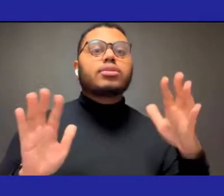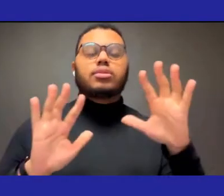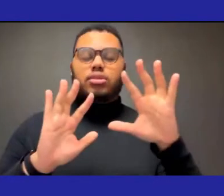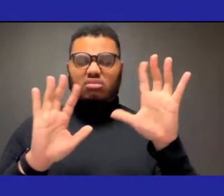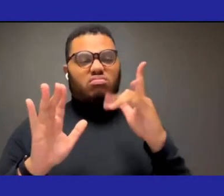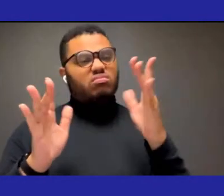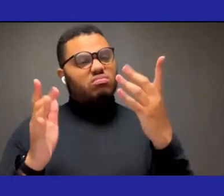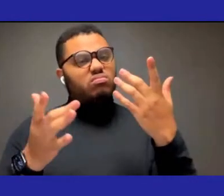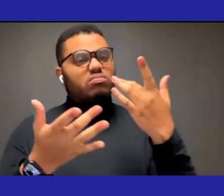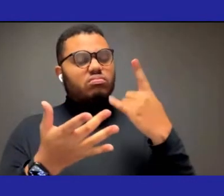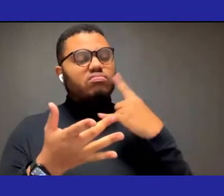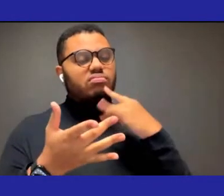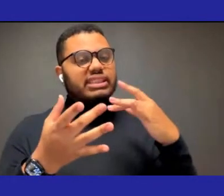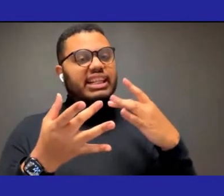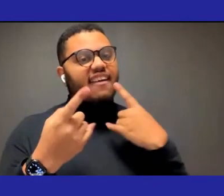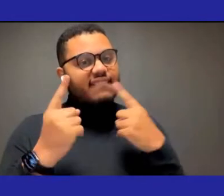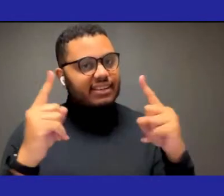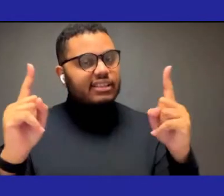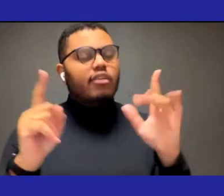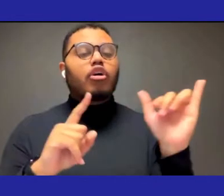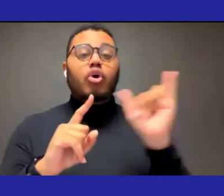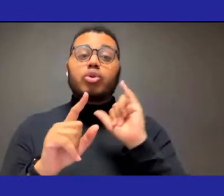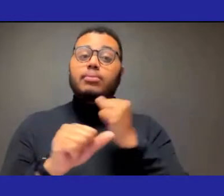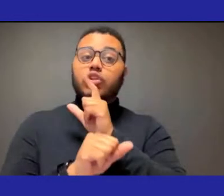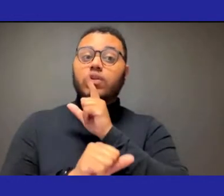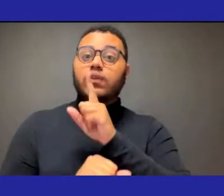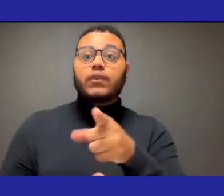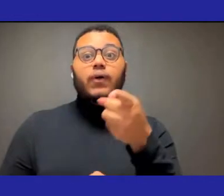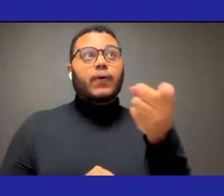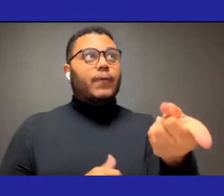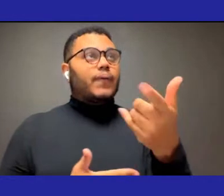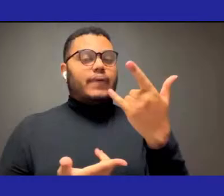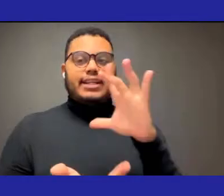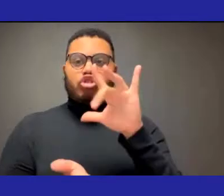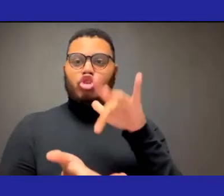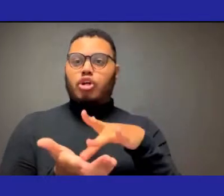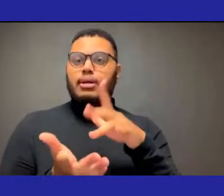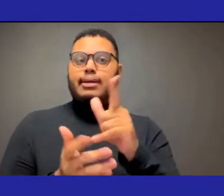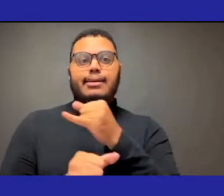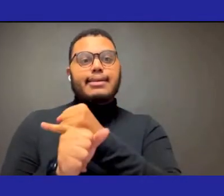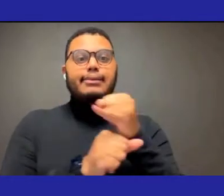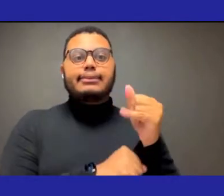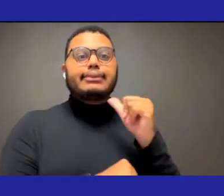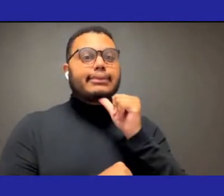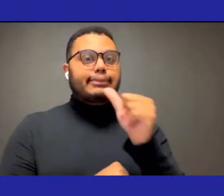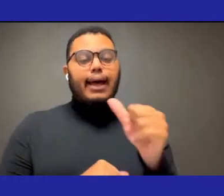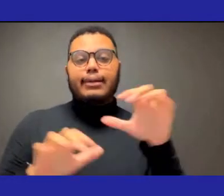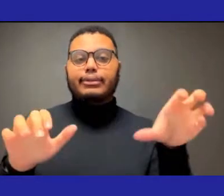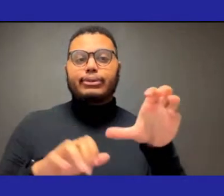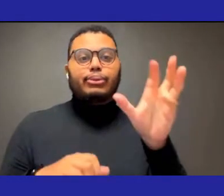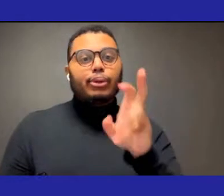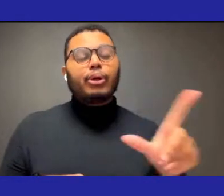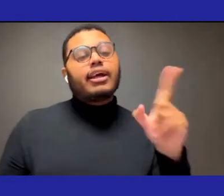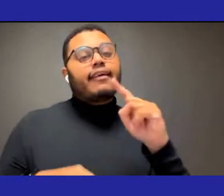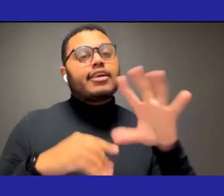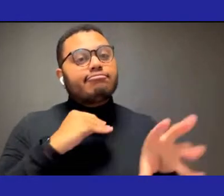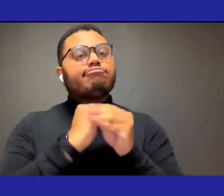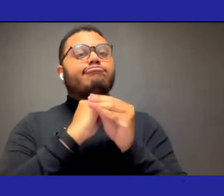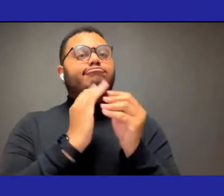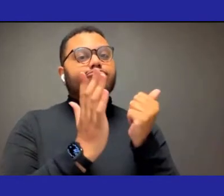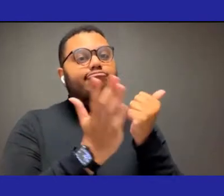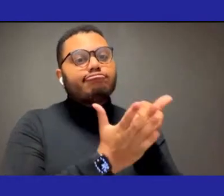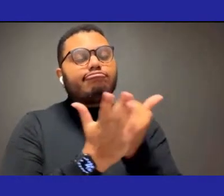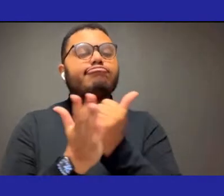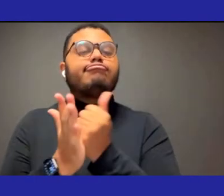also ensured that centrally, sites that were not doing as well got the extra assistance in terms of outreach calls. And then